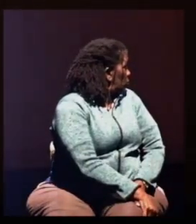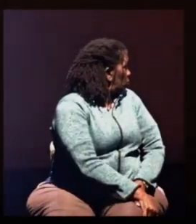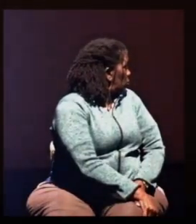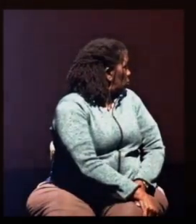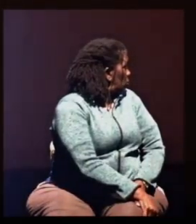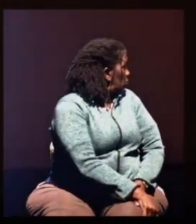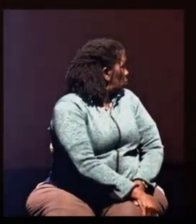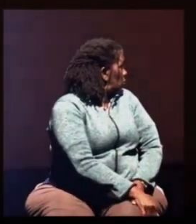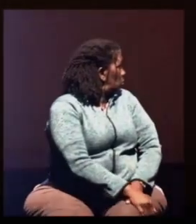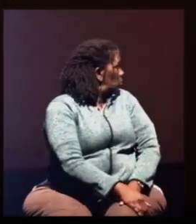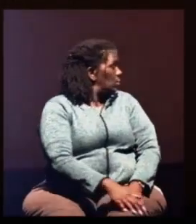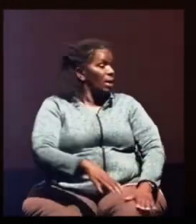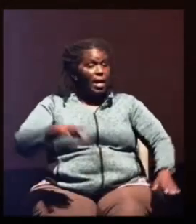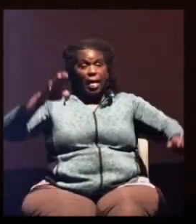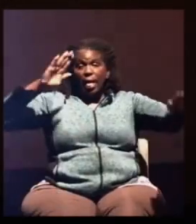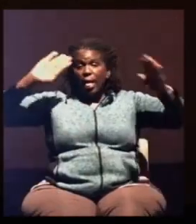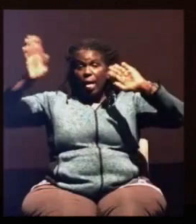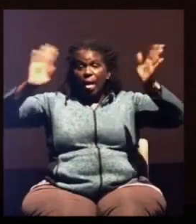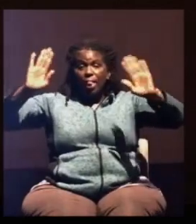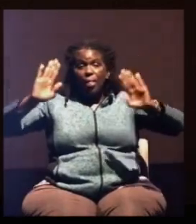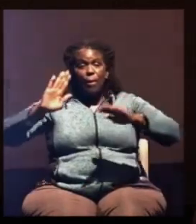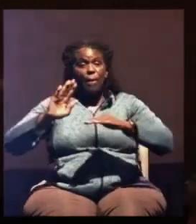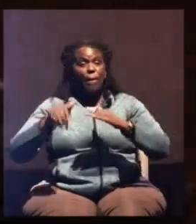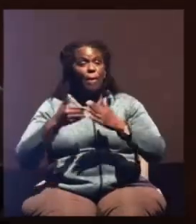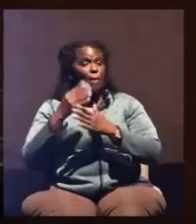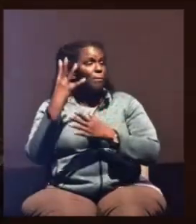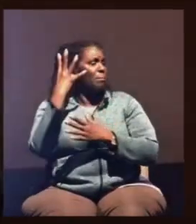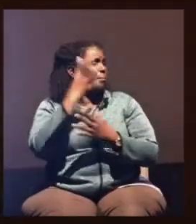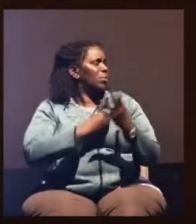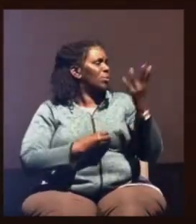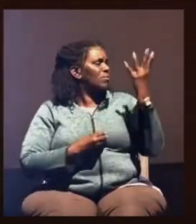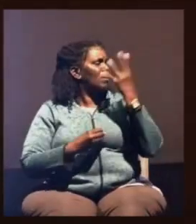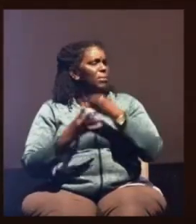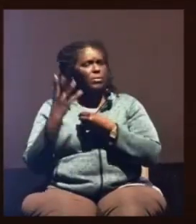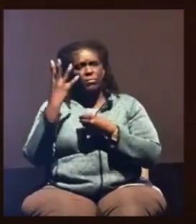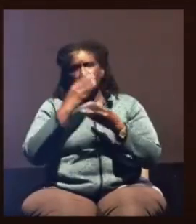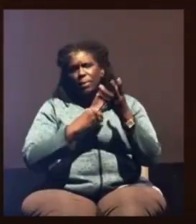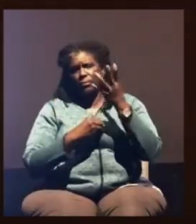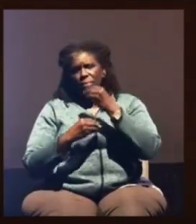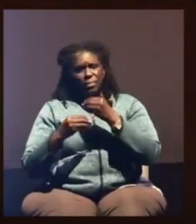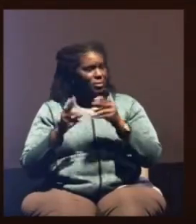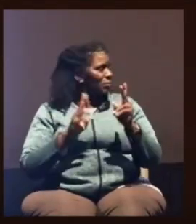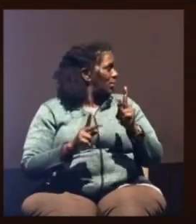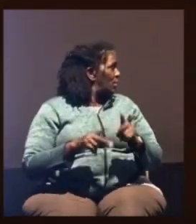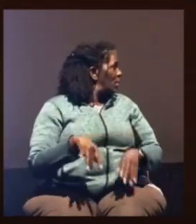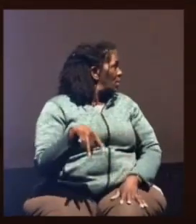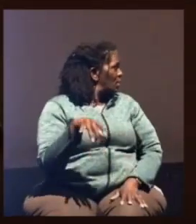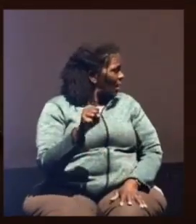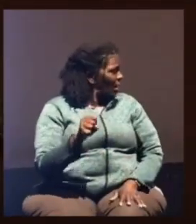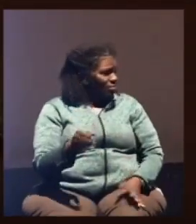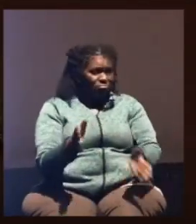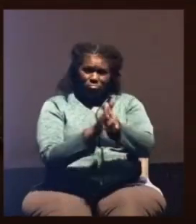Hello, everyone. Oh, beautiful, beautiful people. Yeah, that's